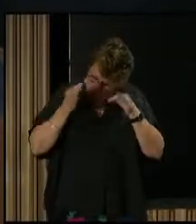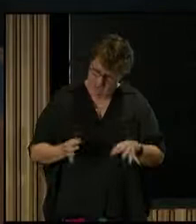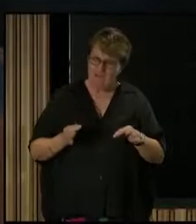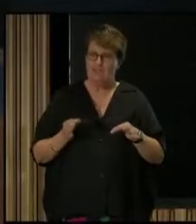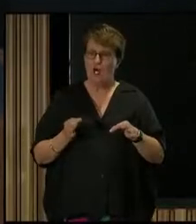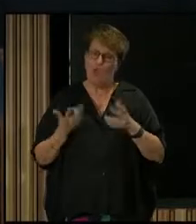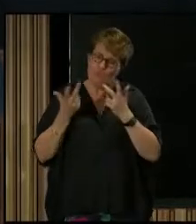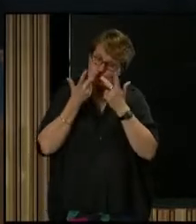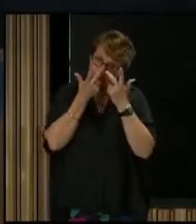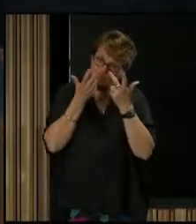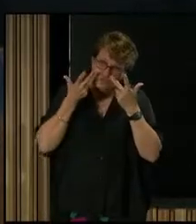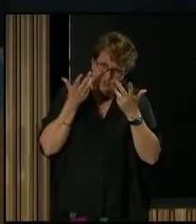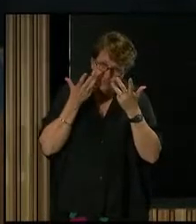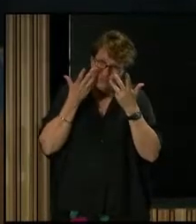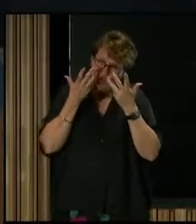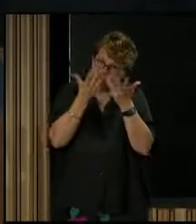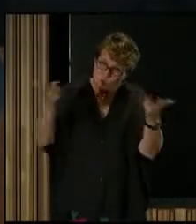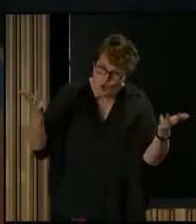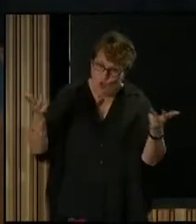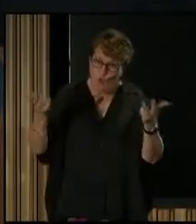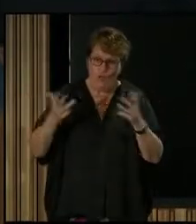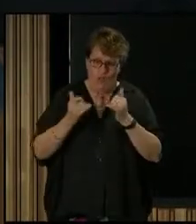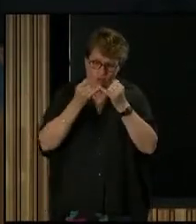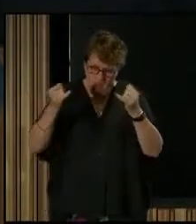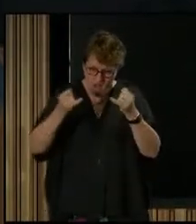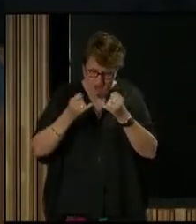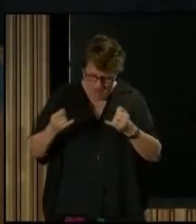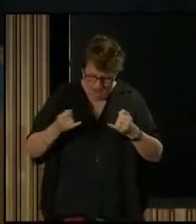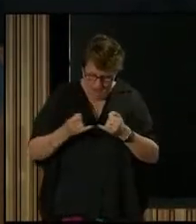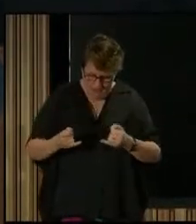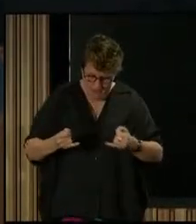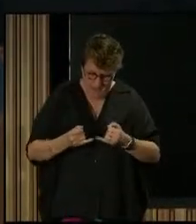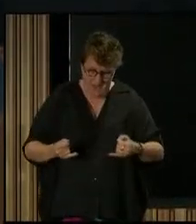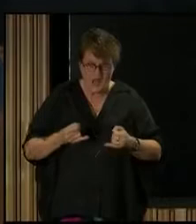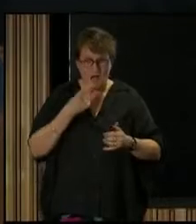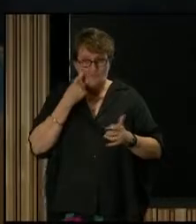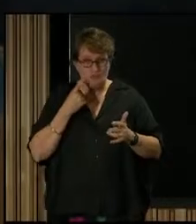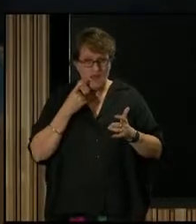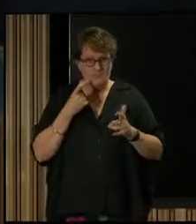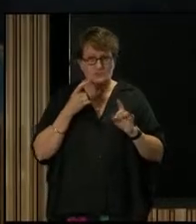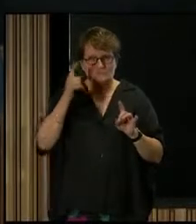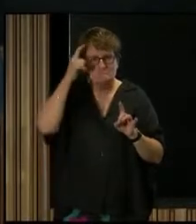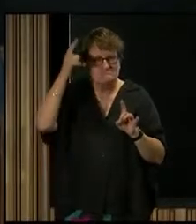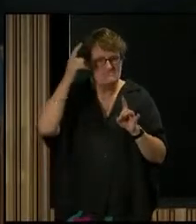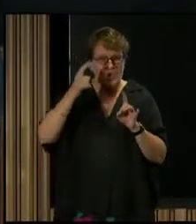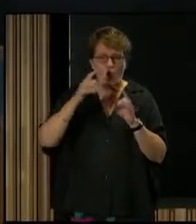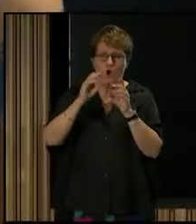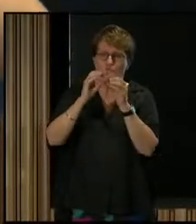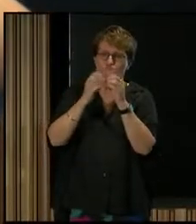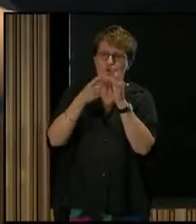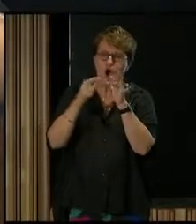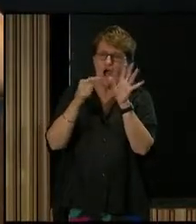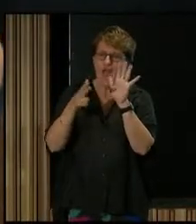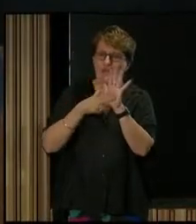people how much effort would be required. I'm going to teach it line by line until it's done. I'm trying to manifest Brian May to do the guitar solo. We're